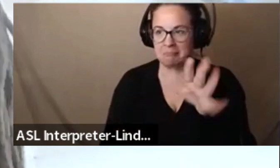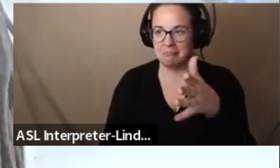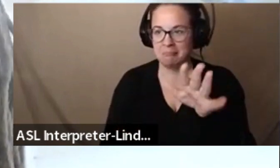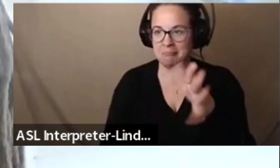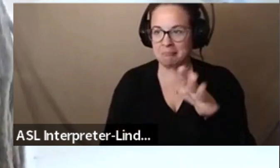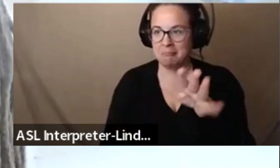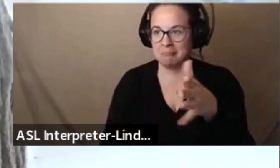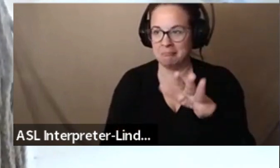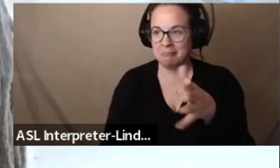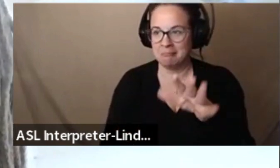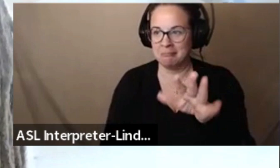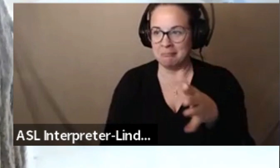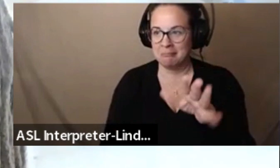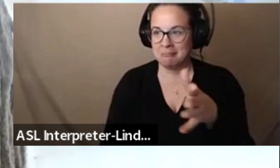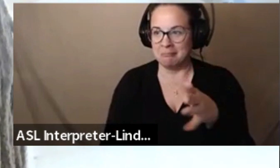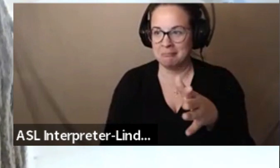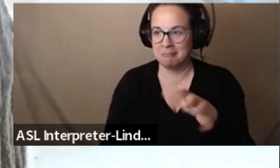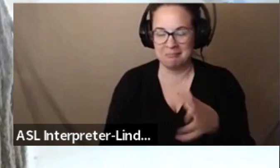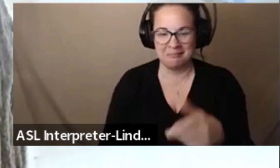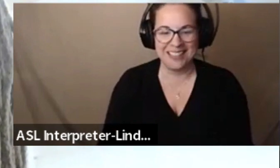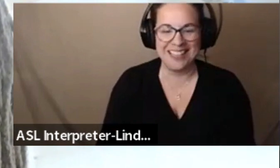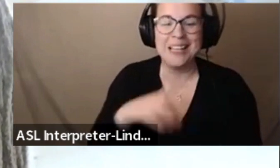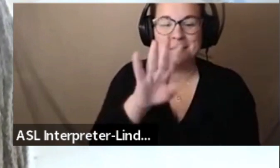hear me on Zoom?